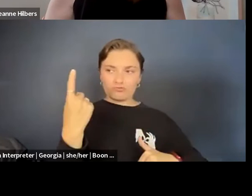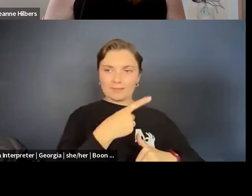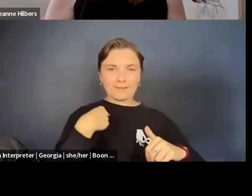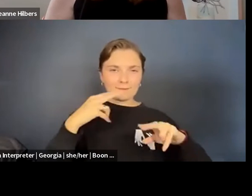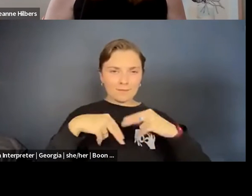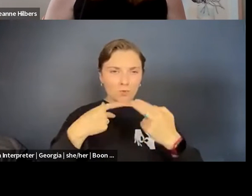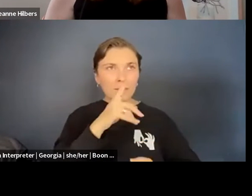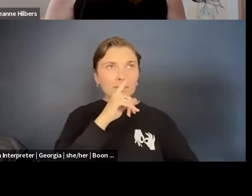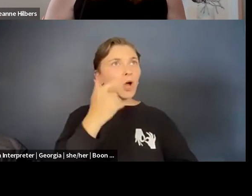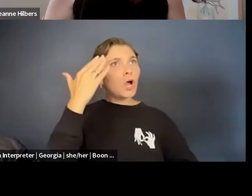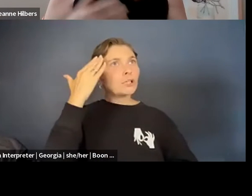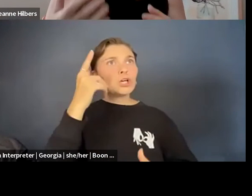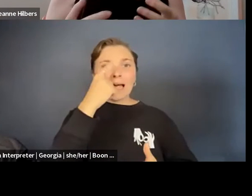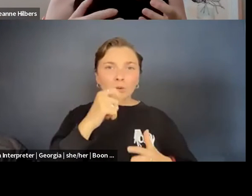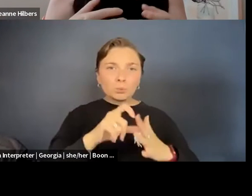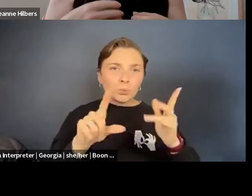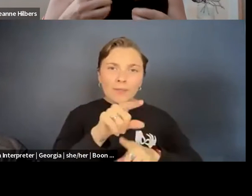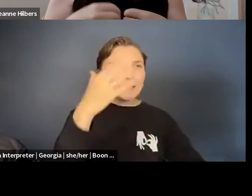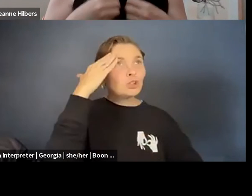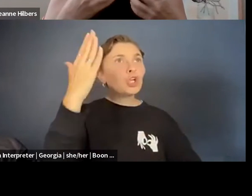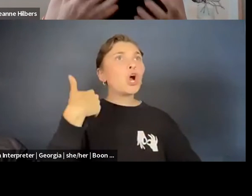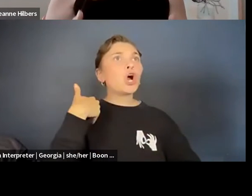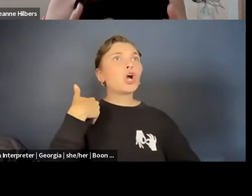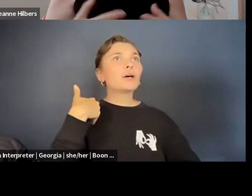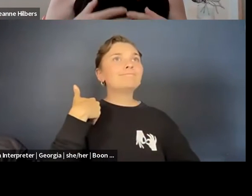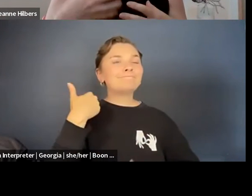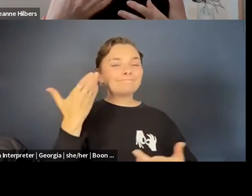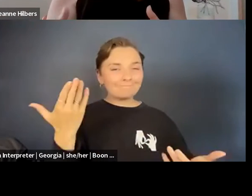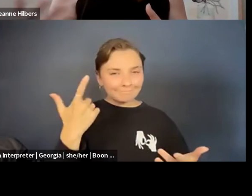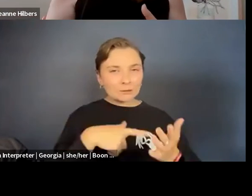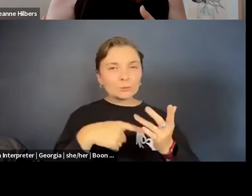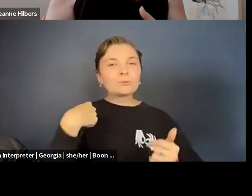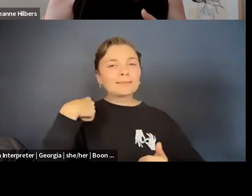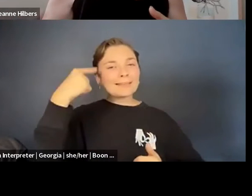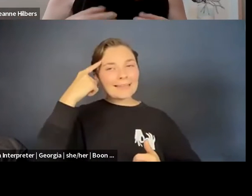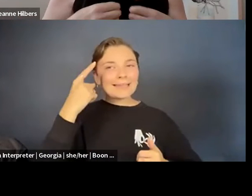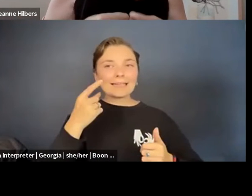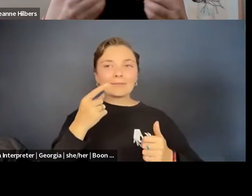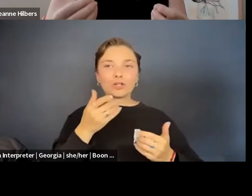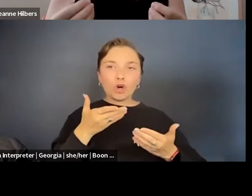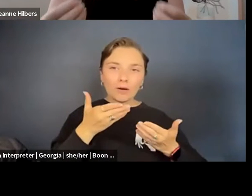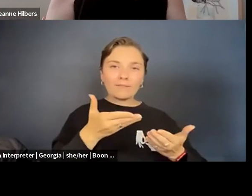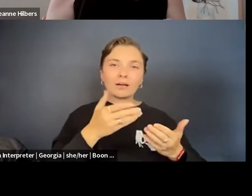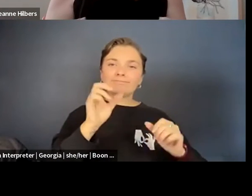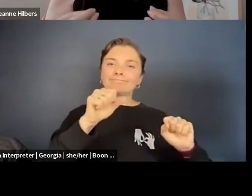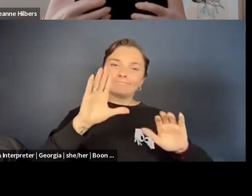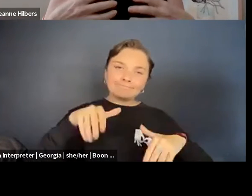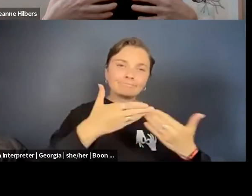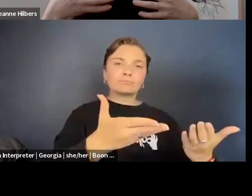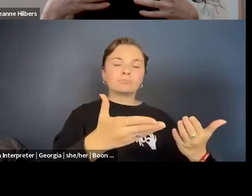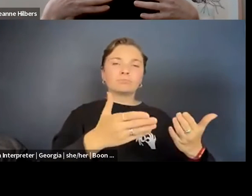everyone said, but I didn't know you could do that. So to me, I think art offers a permission giving. It provides